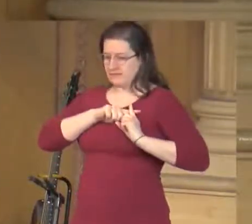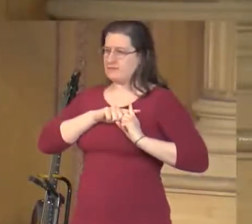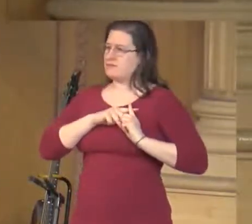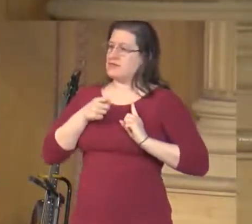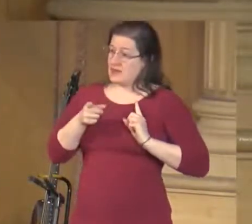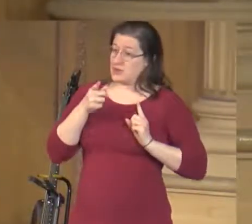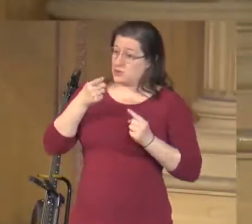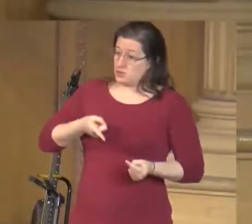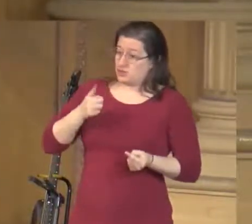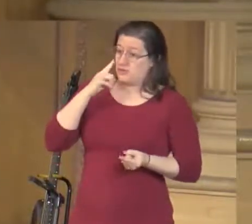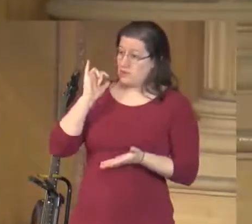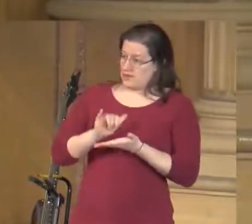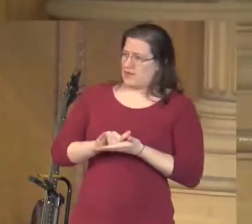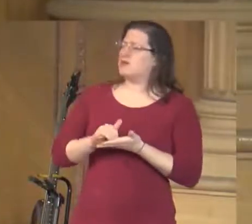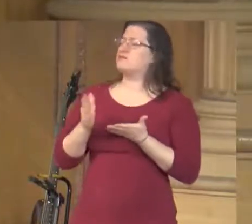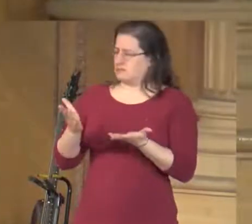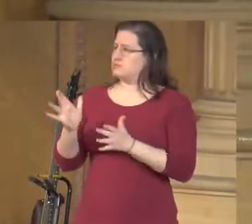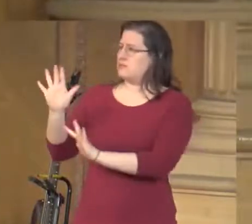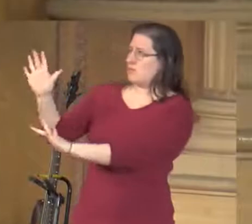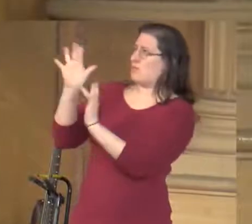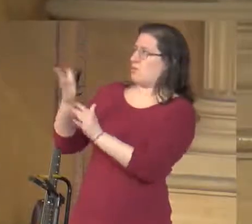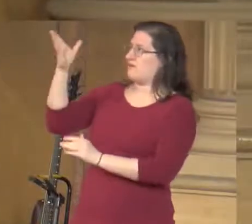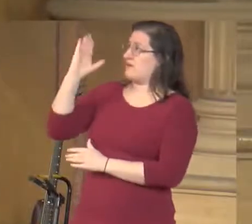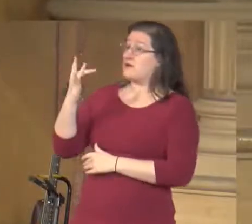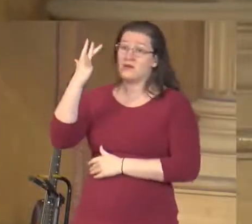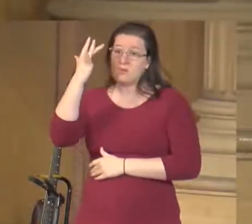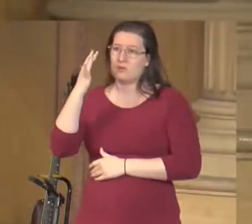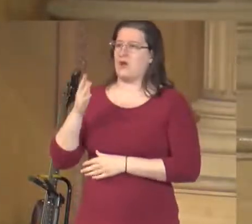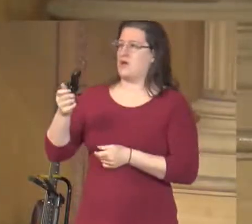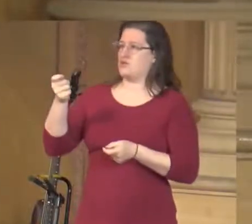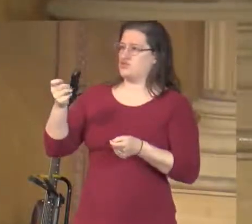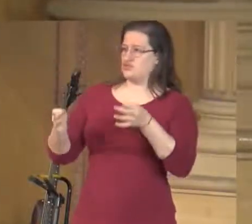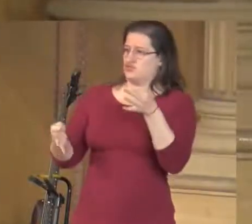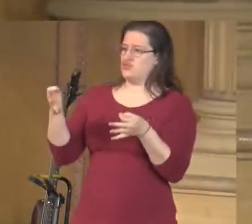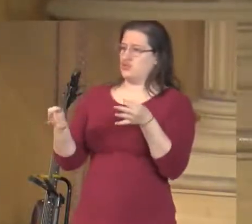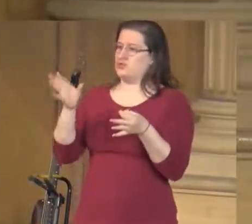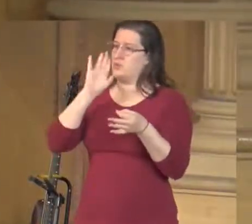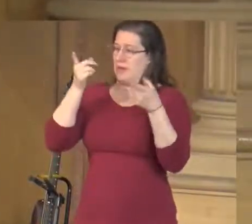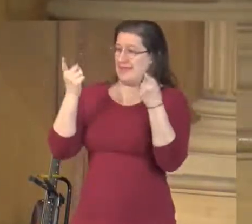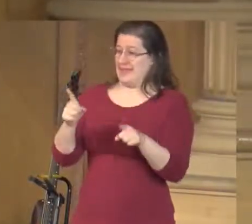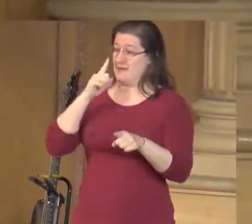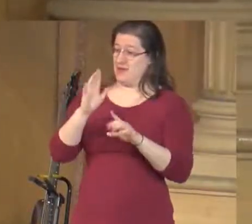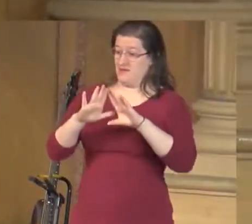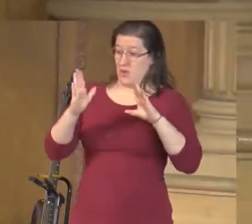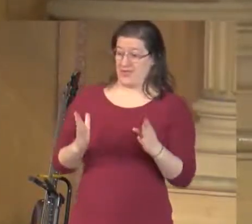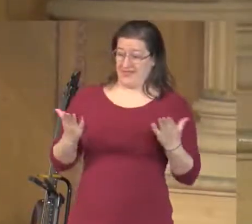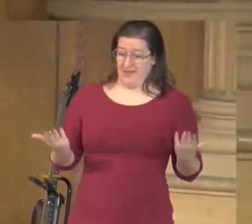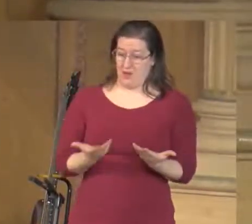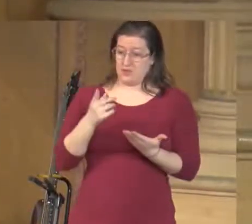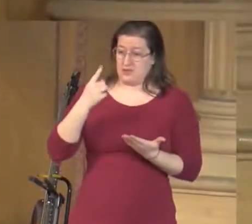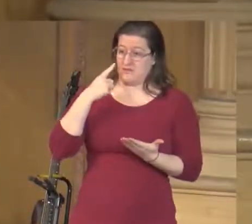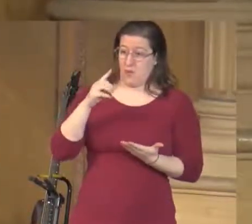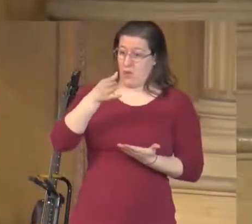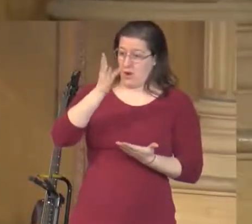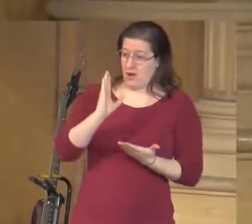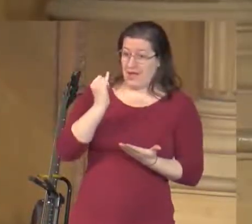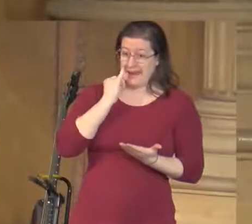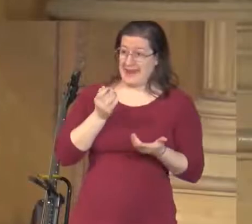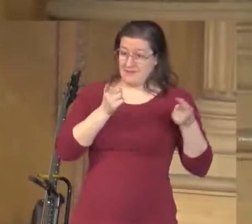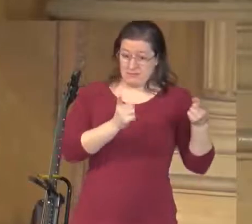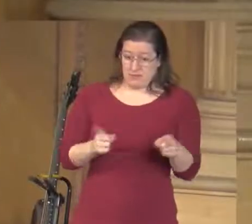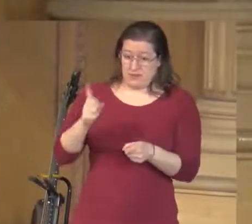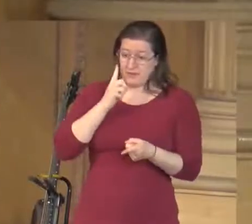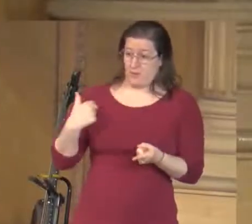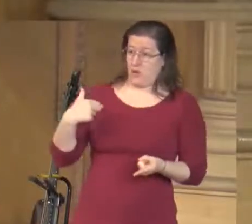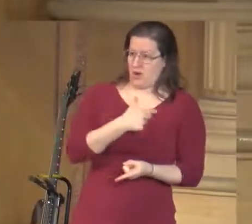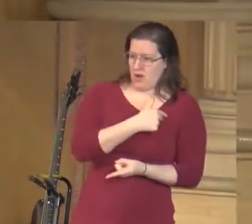God in that name. For it's time for judgment to begin at the household of God. And if it begins with us, what will be the outcome for